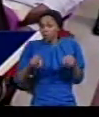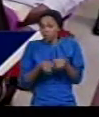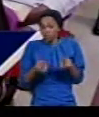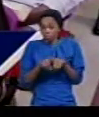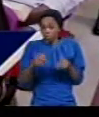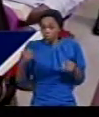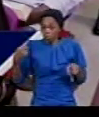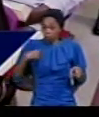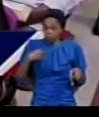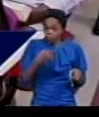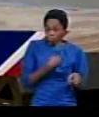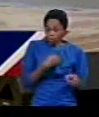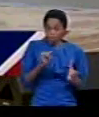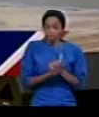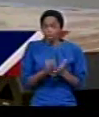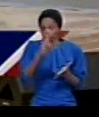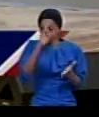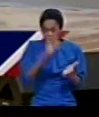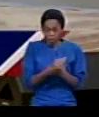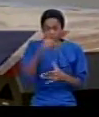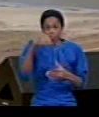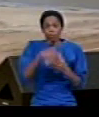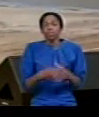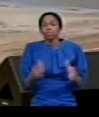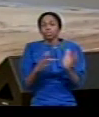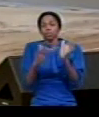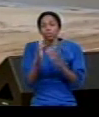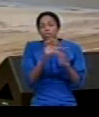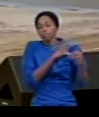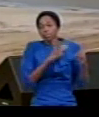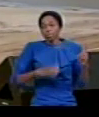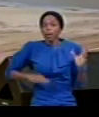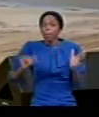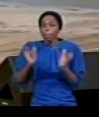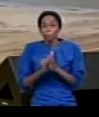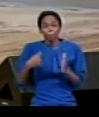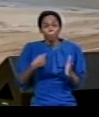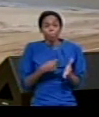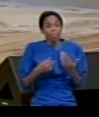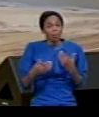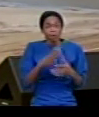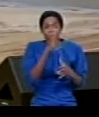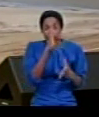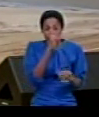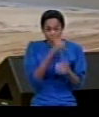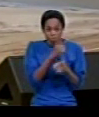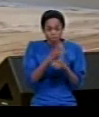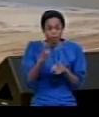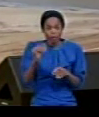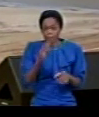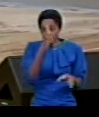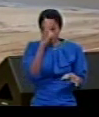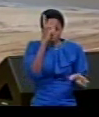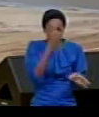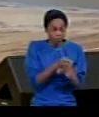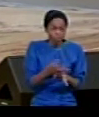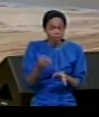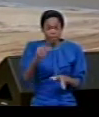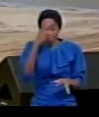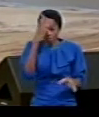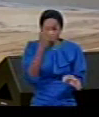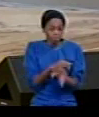have believed in Jesus Christ, that we might be justified by faith, the faith